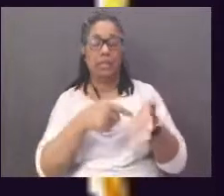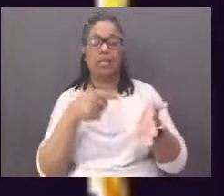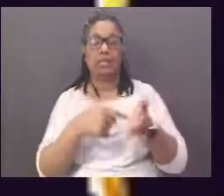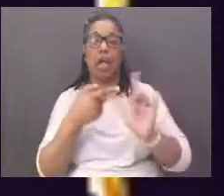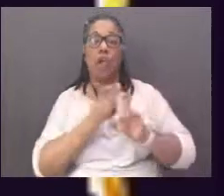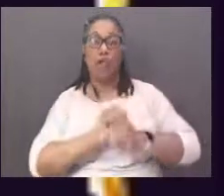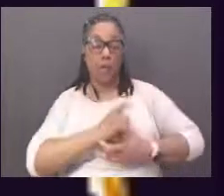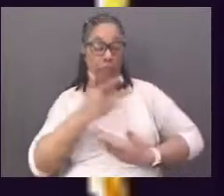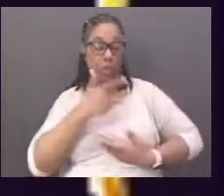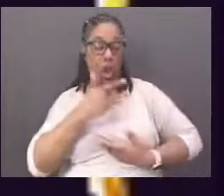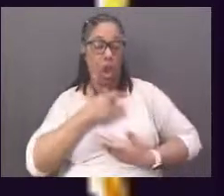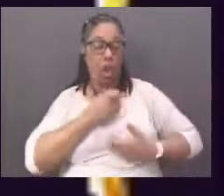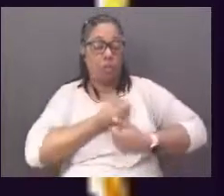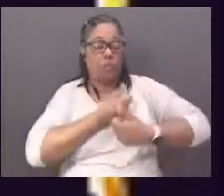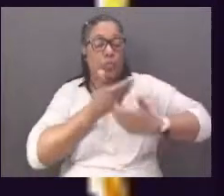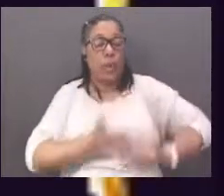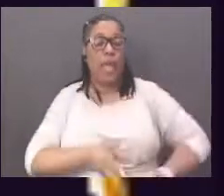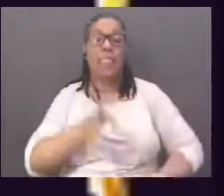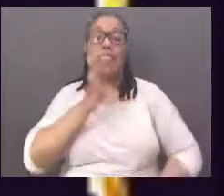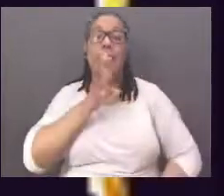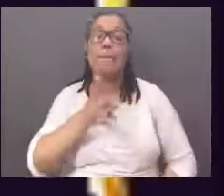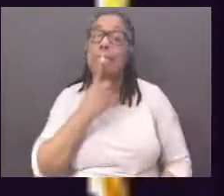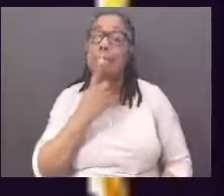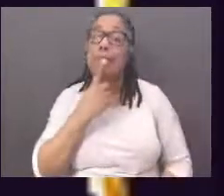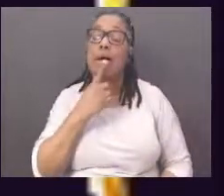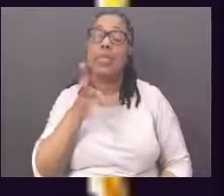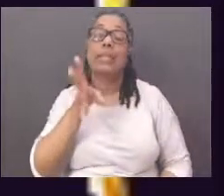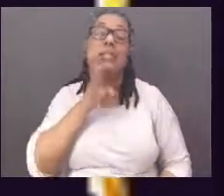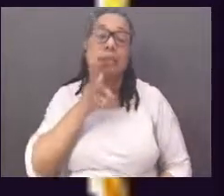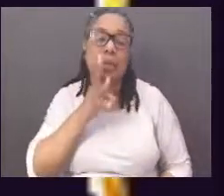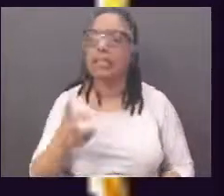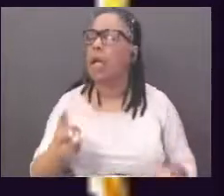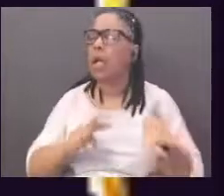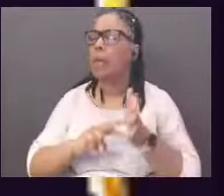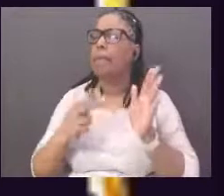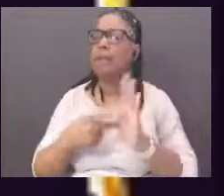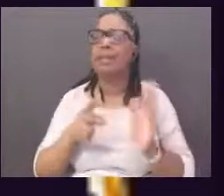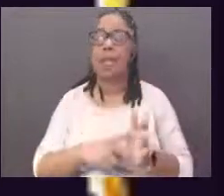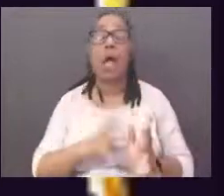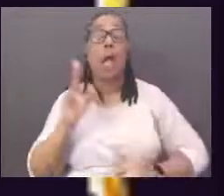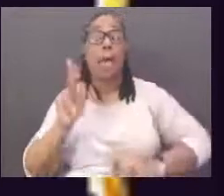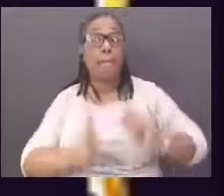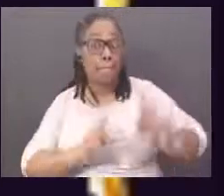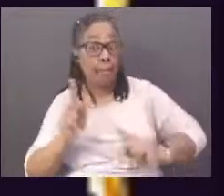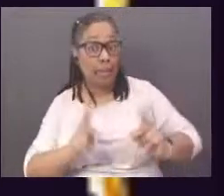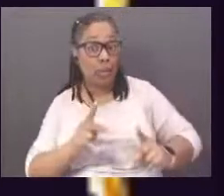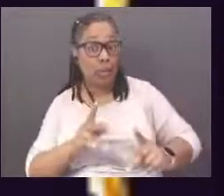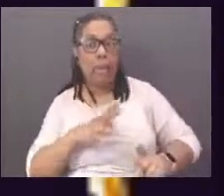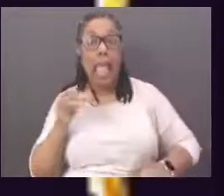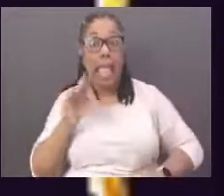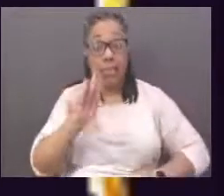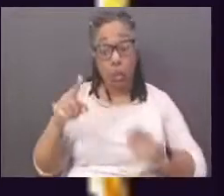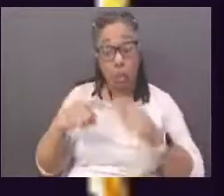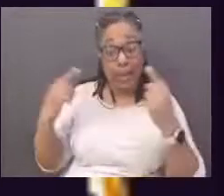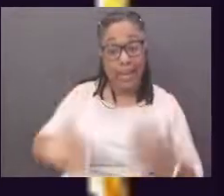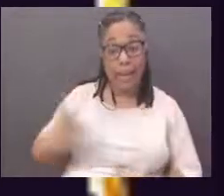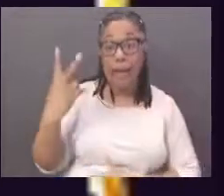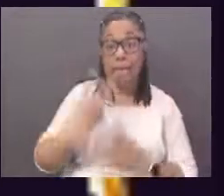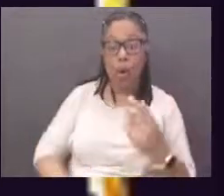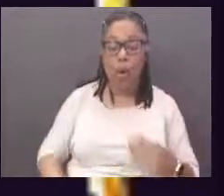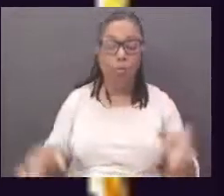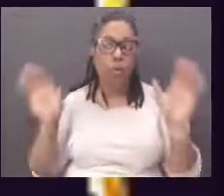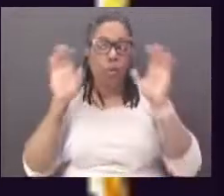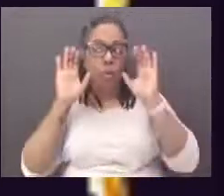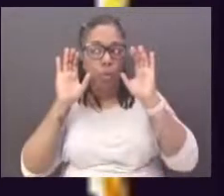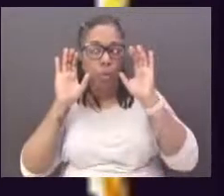the mouth speaks. In other words, people and your enemy can listen to what you say and discover what's